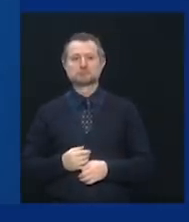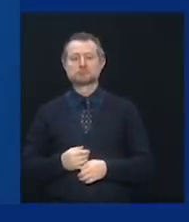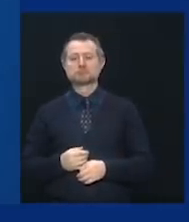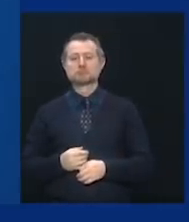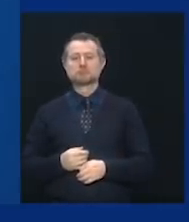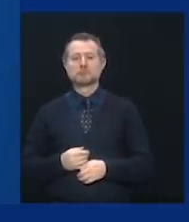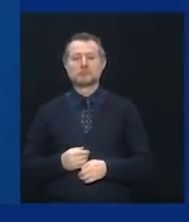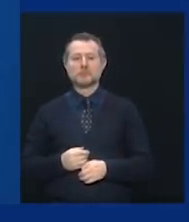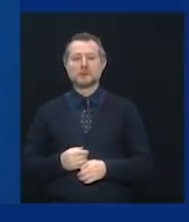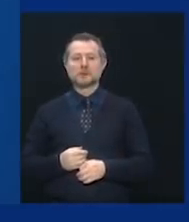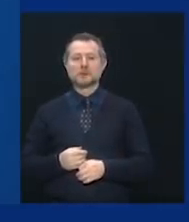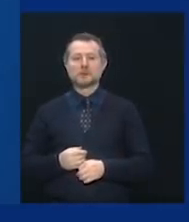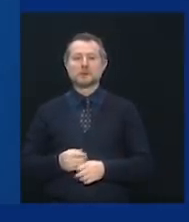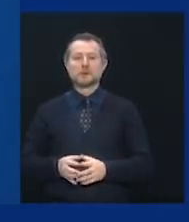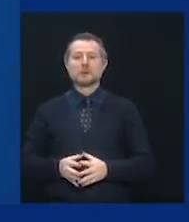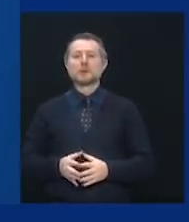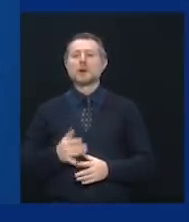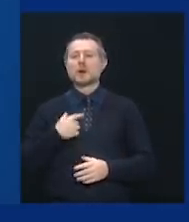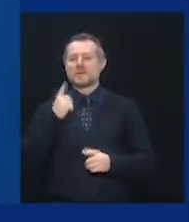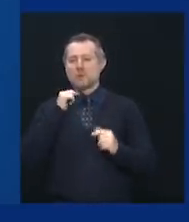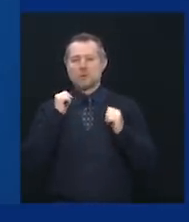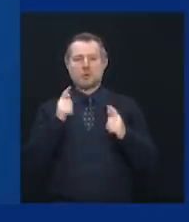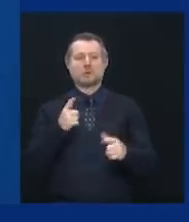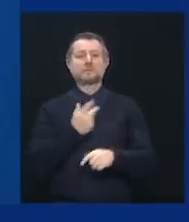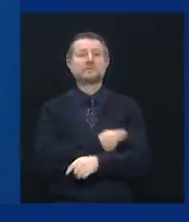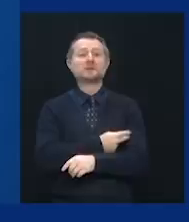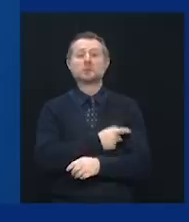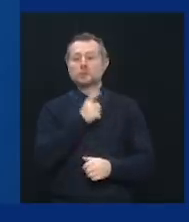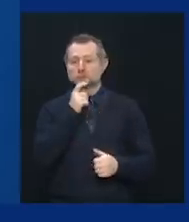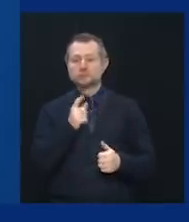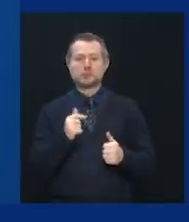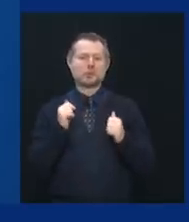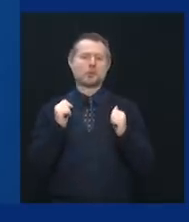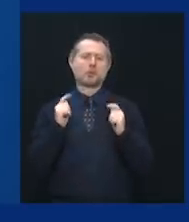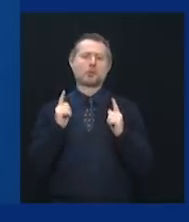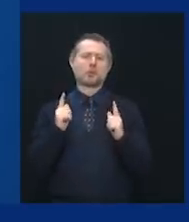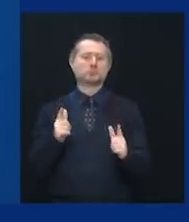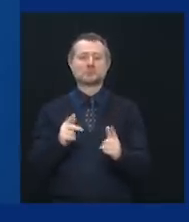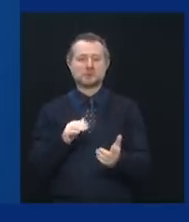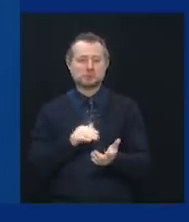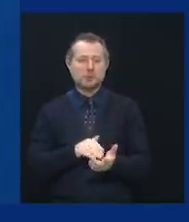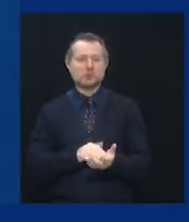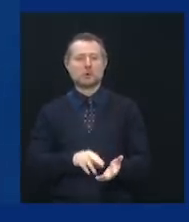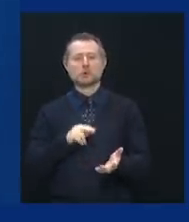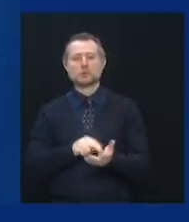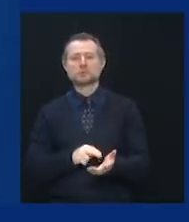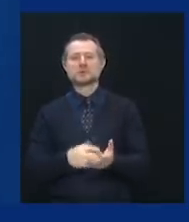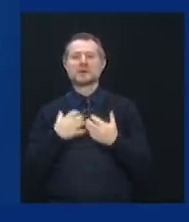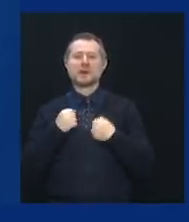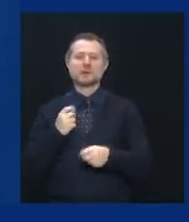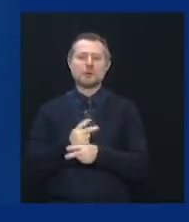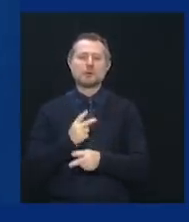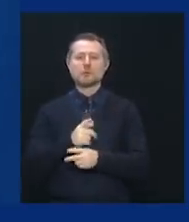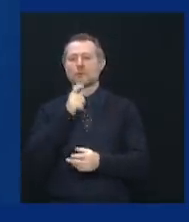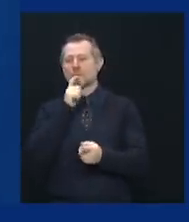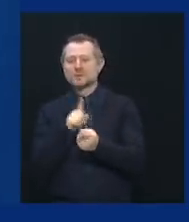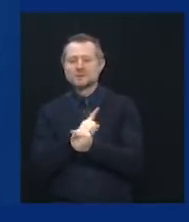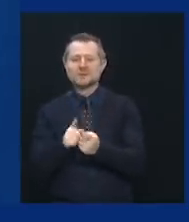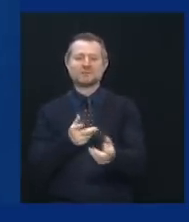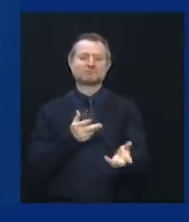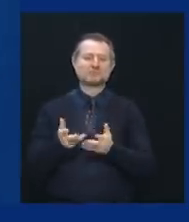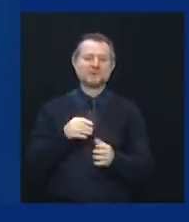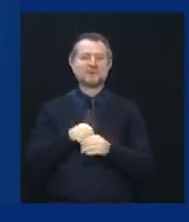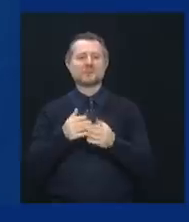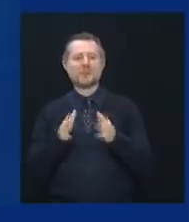who are now eligible to receive the vaccine, are all doctors, nurses, healthcare staff who come into contact with the public.